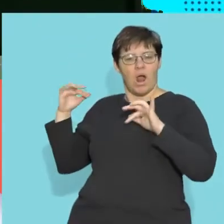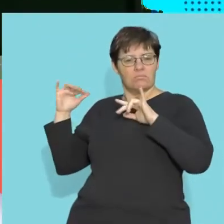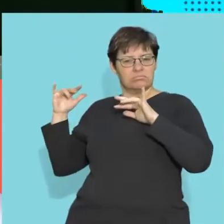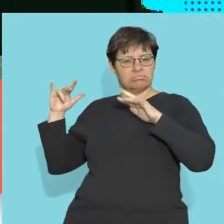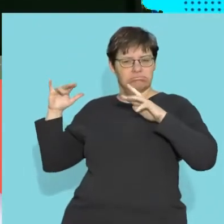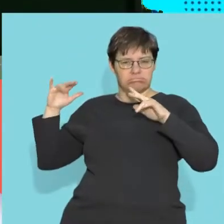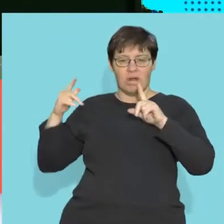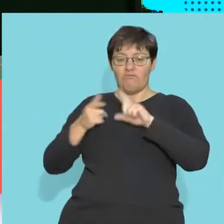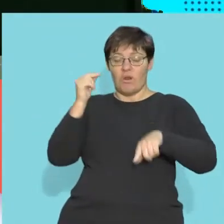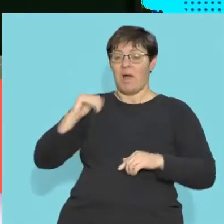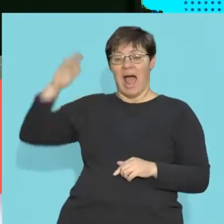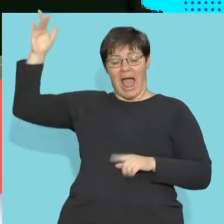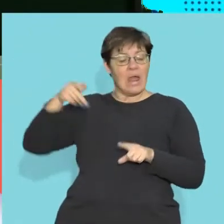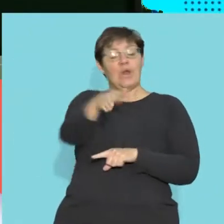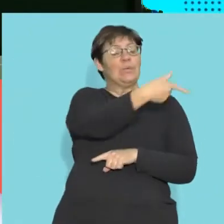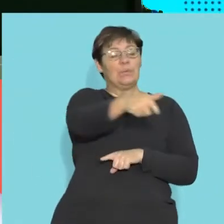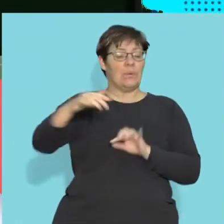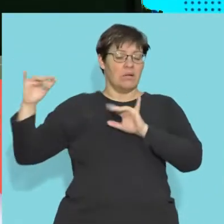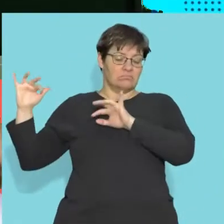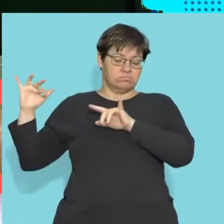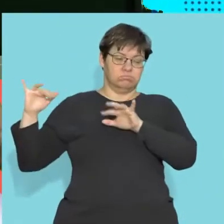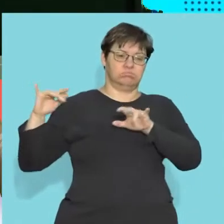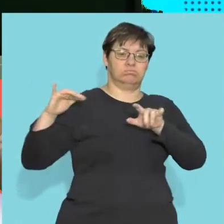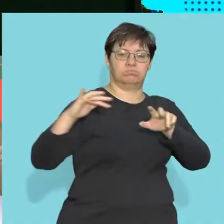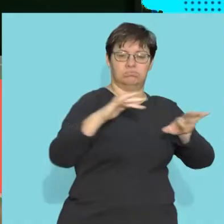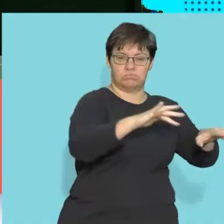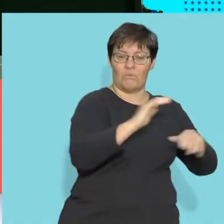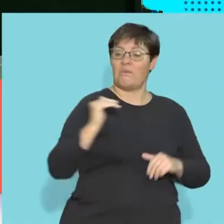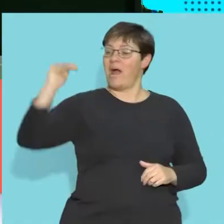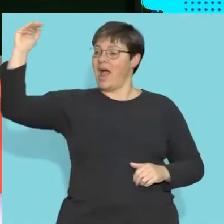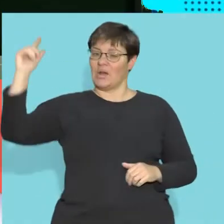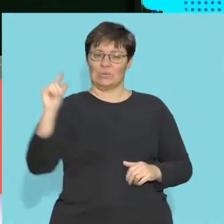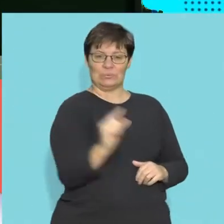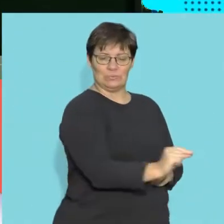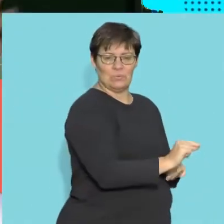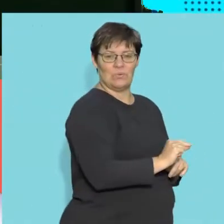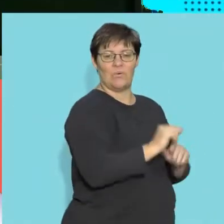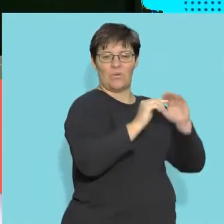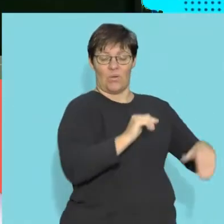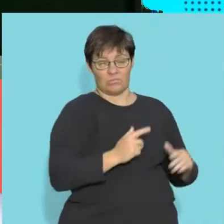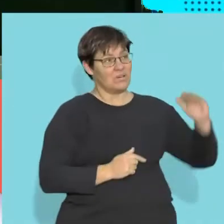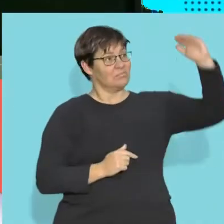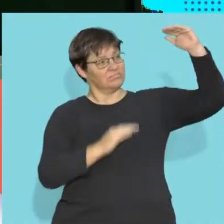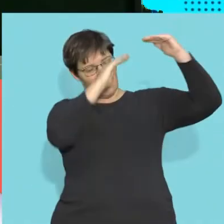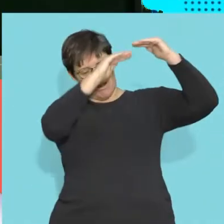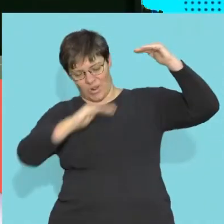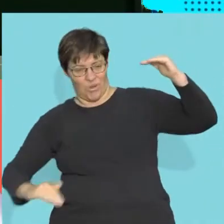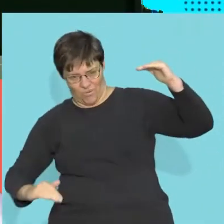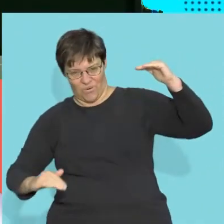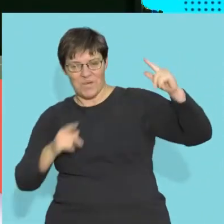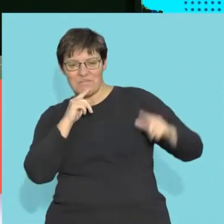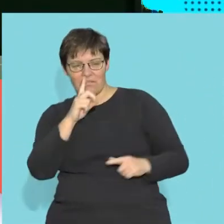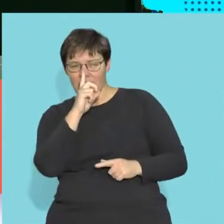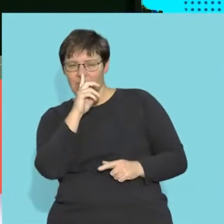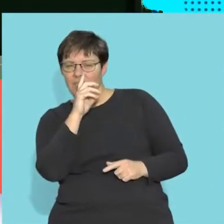those molecules have moved from a high concentration to a low concentration, and then the whole house can smell it. And that